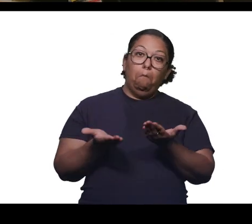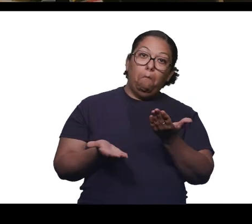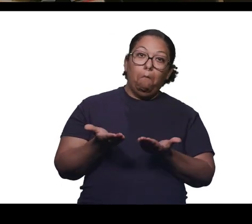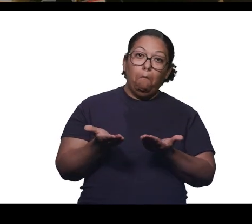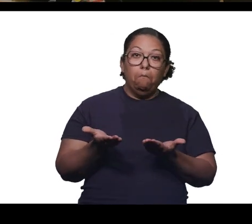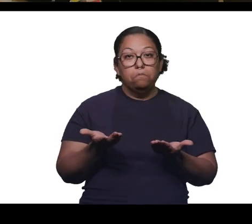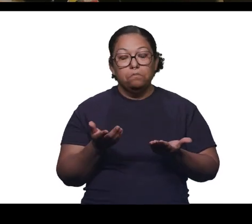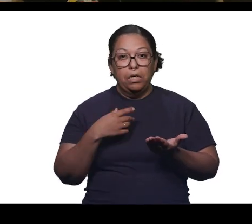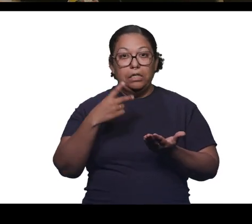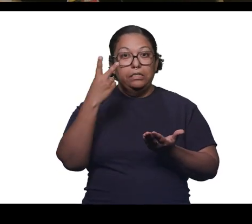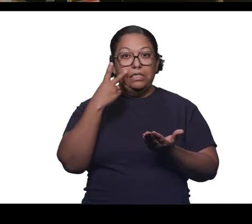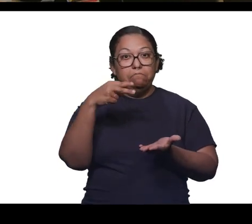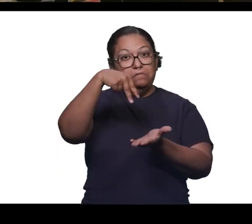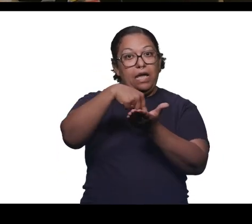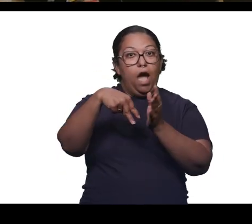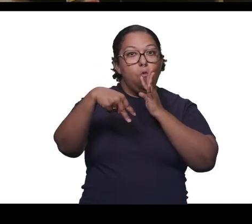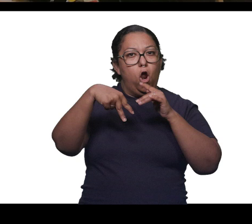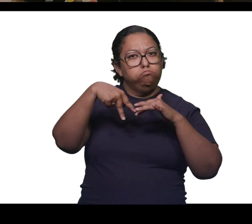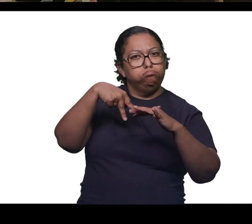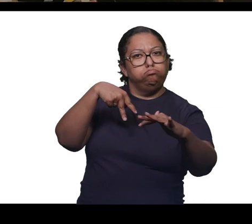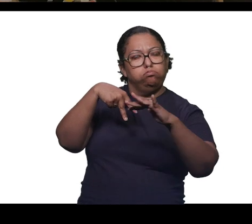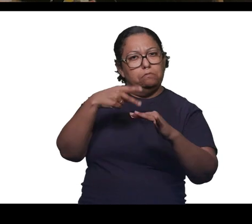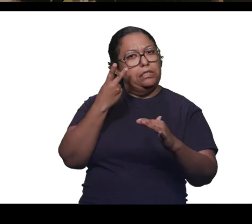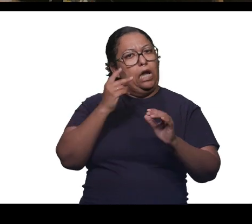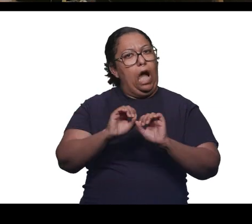boat because we see the railing, and we see,